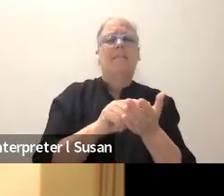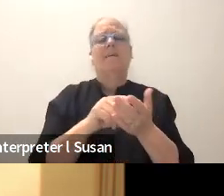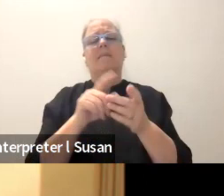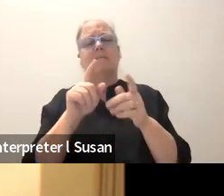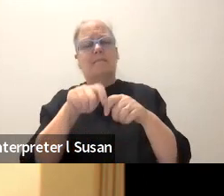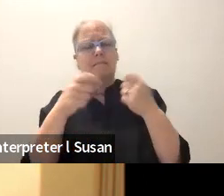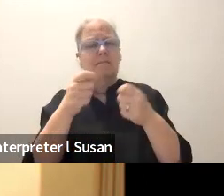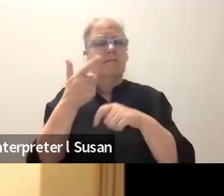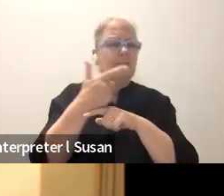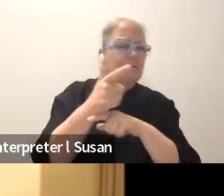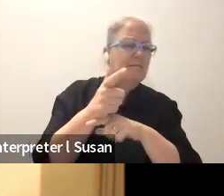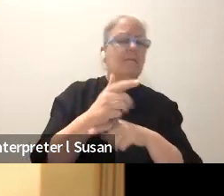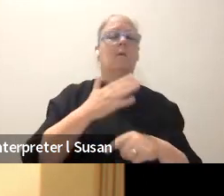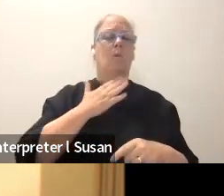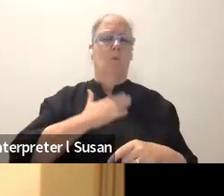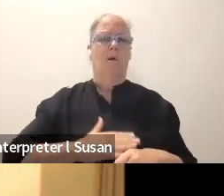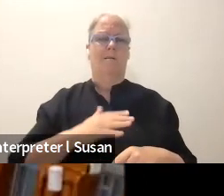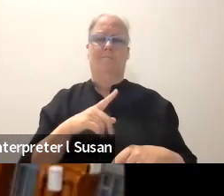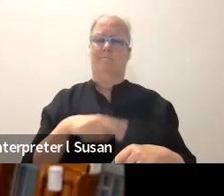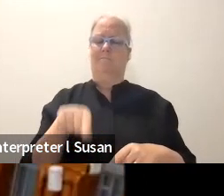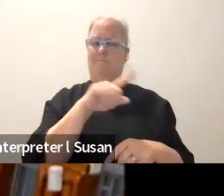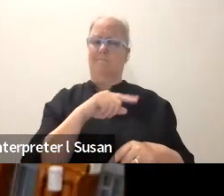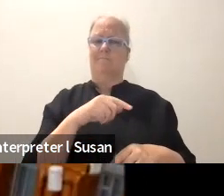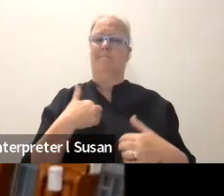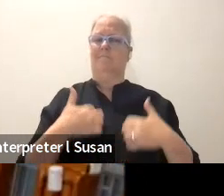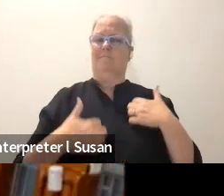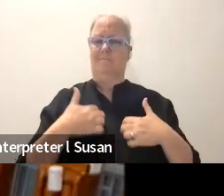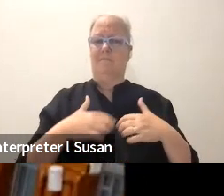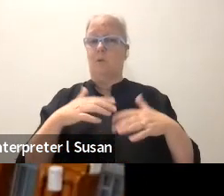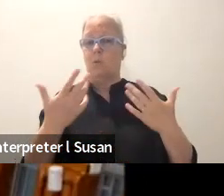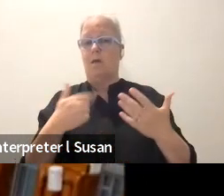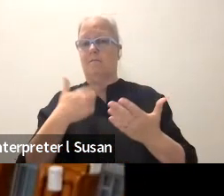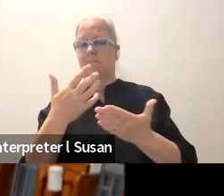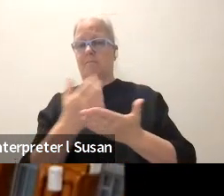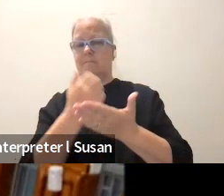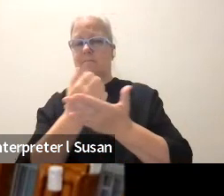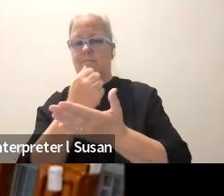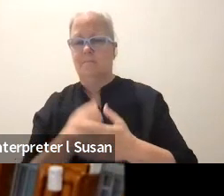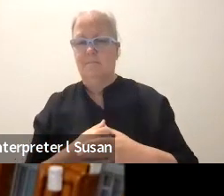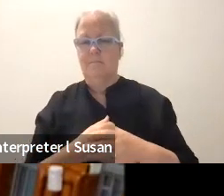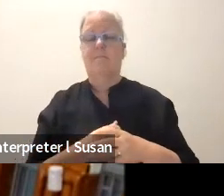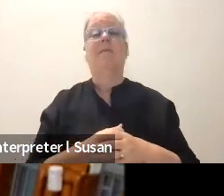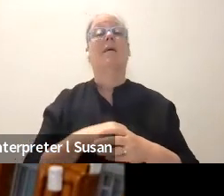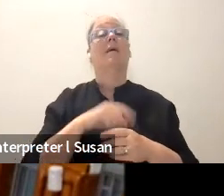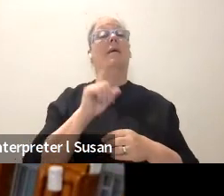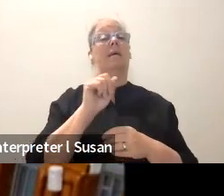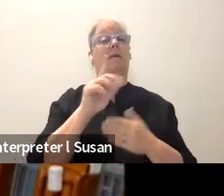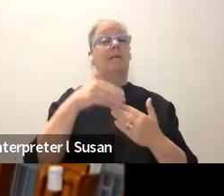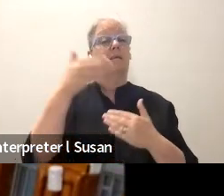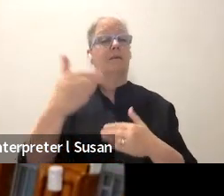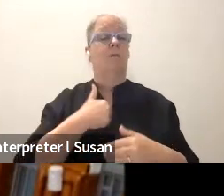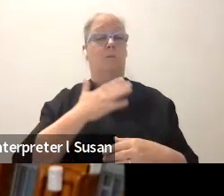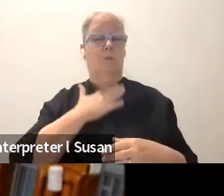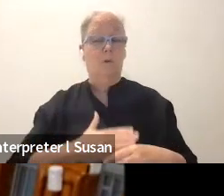and the consultation and looking forward to the agreed outcomes. Further to this, ensuring that the